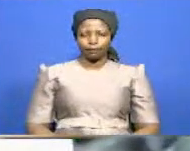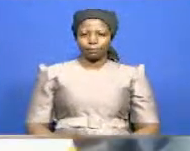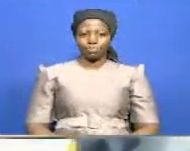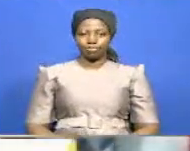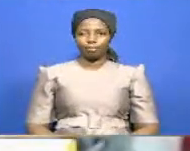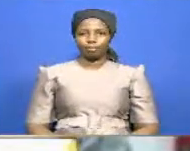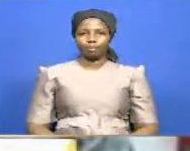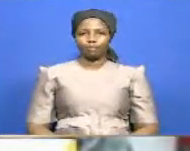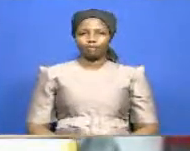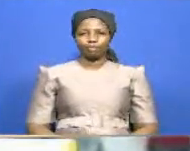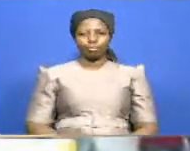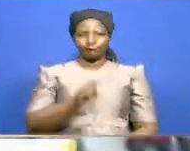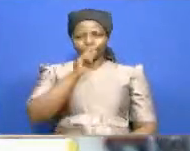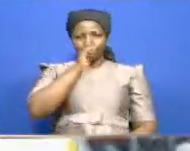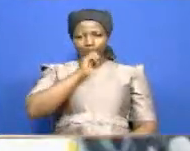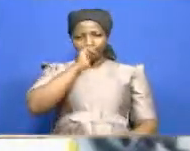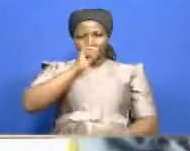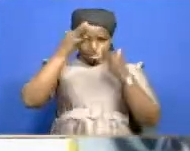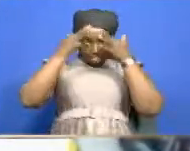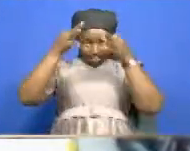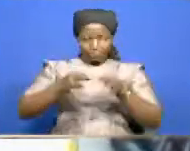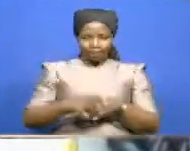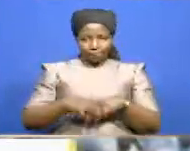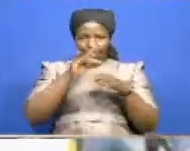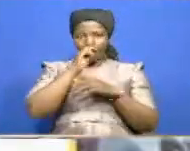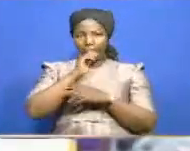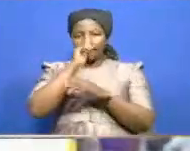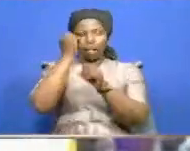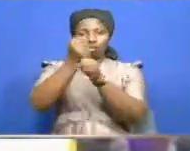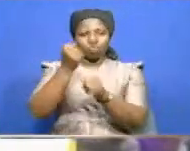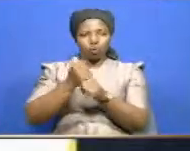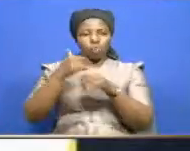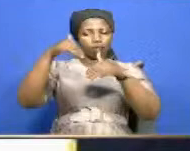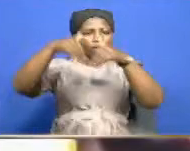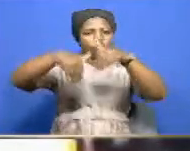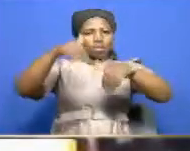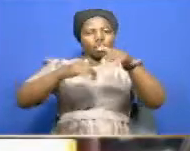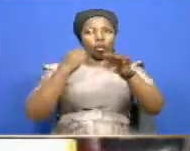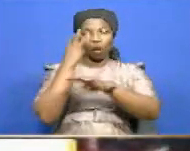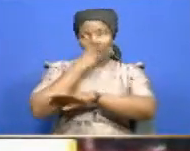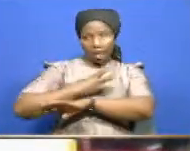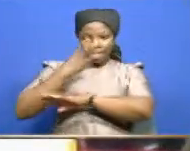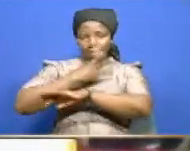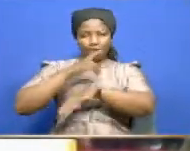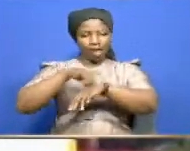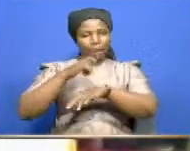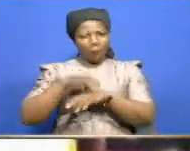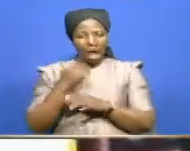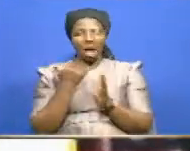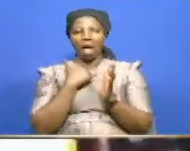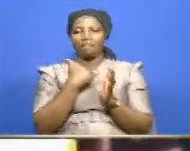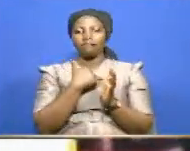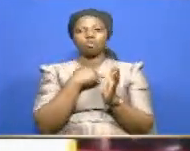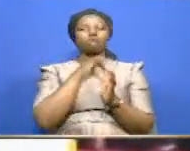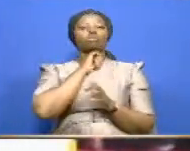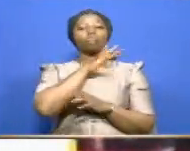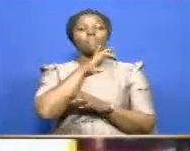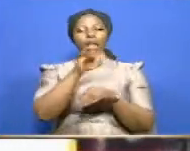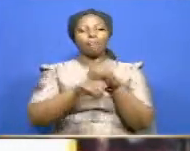And Tanzania decides. Tanzanians head to the poll Wednesday amid claims of voter intimidation.